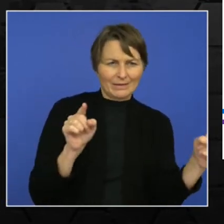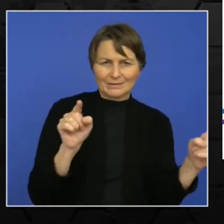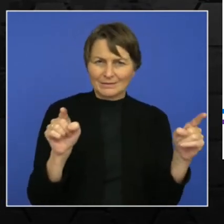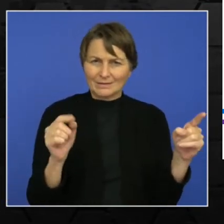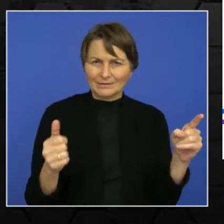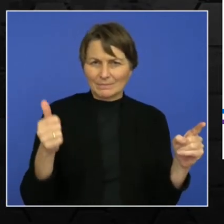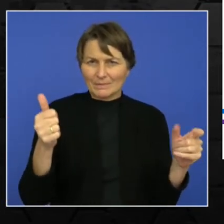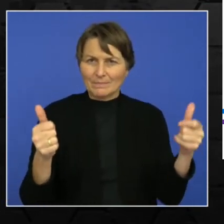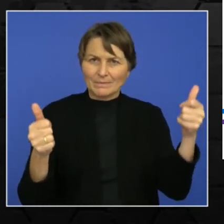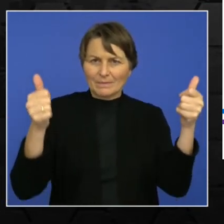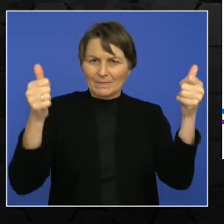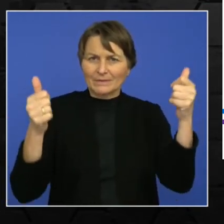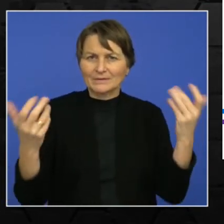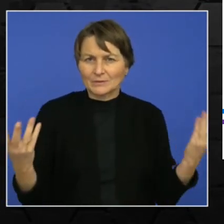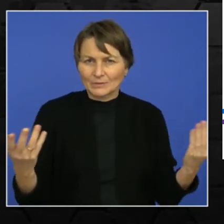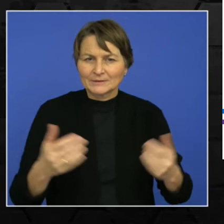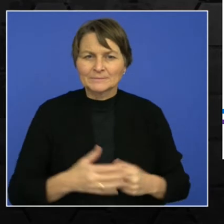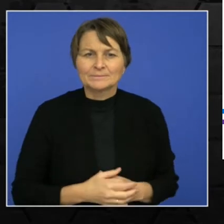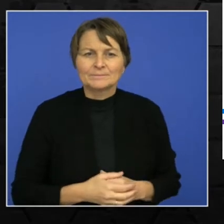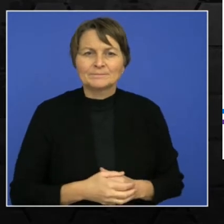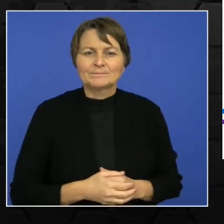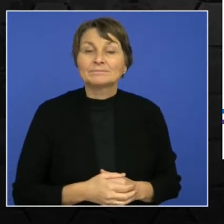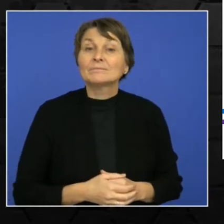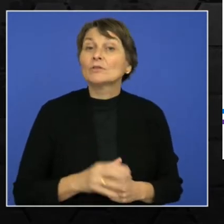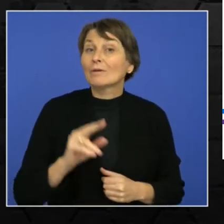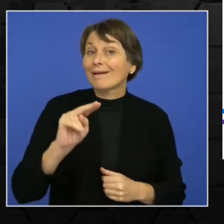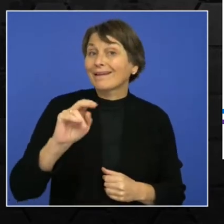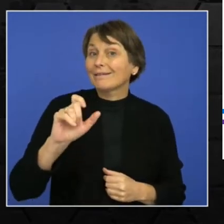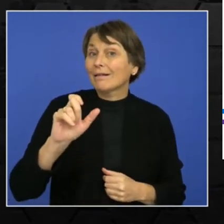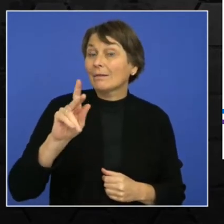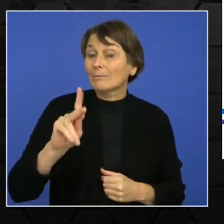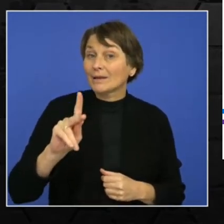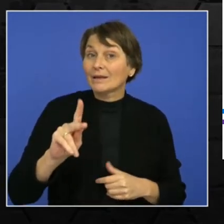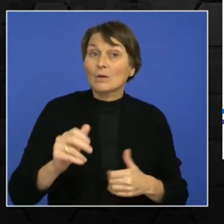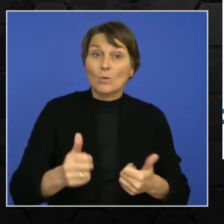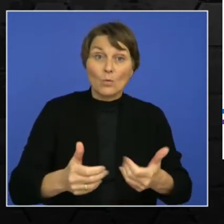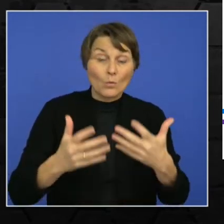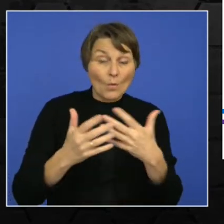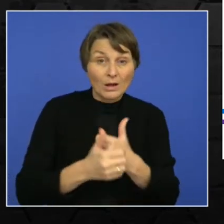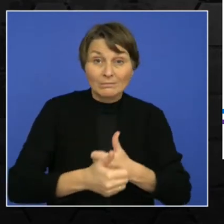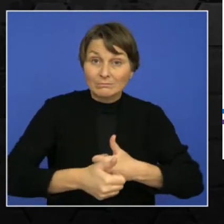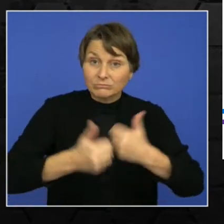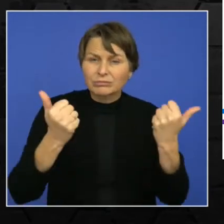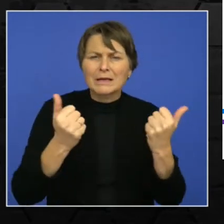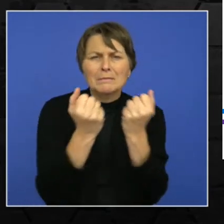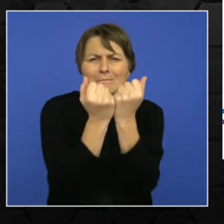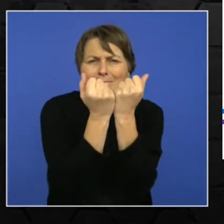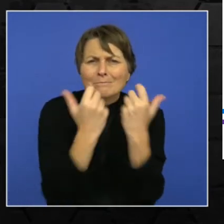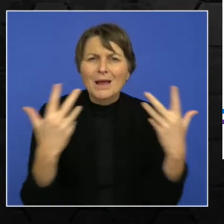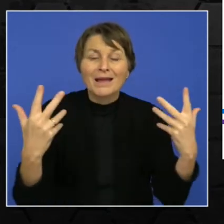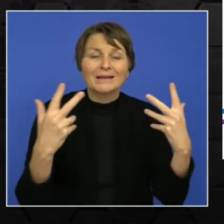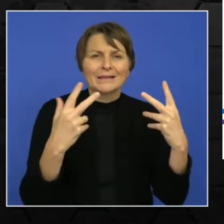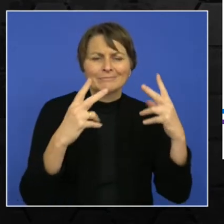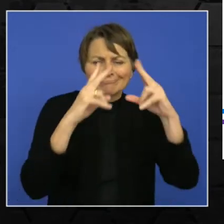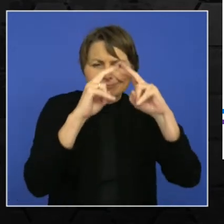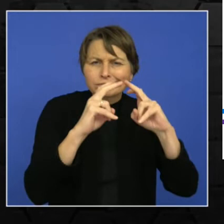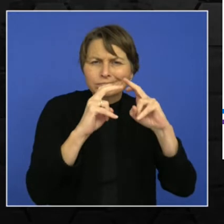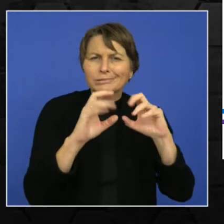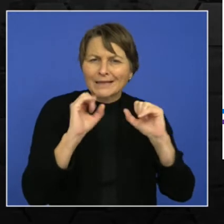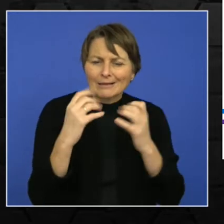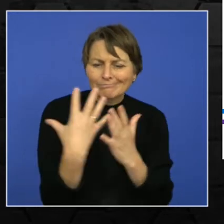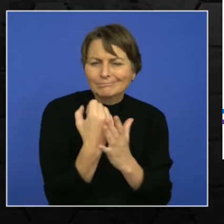major reason for being in NLP is that there is a lot of research that needs to be done in NLP. And